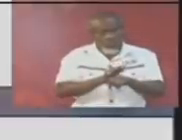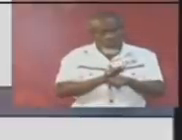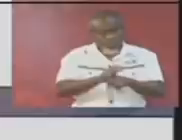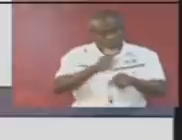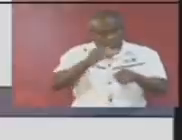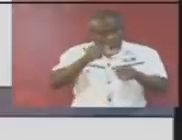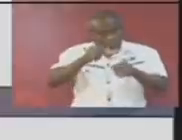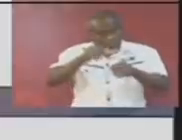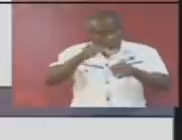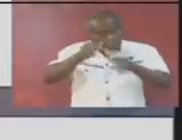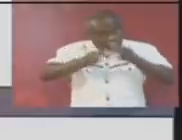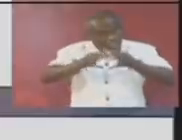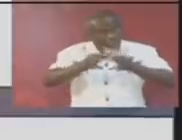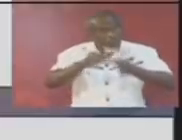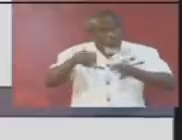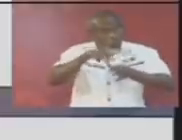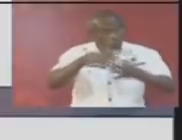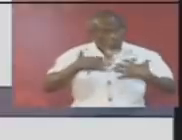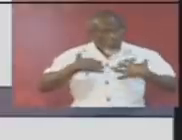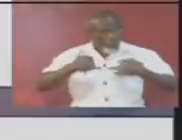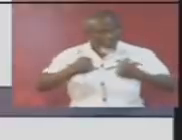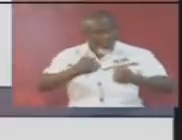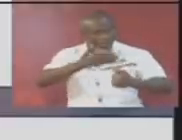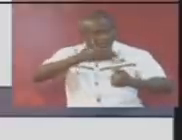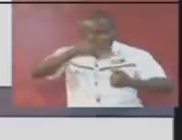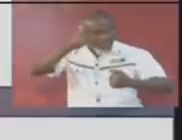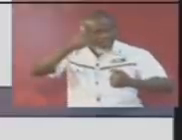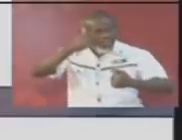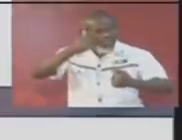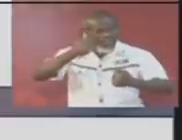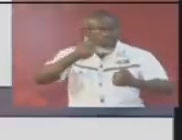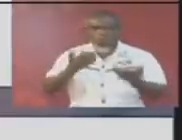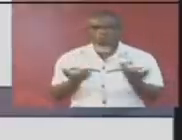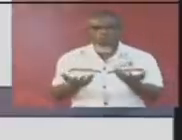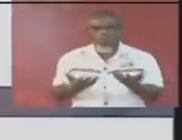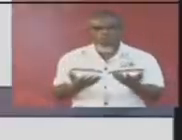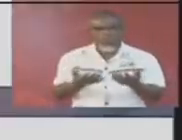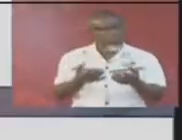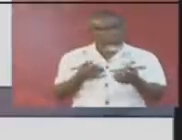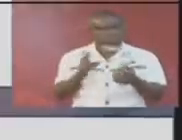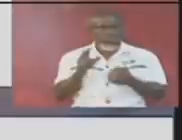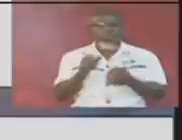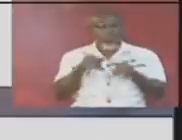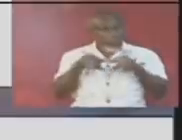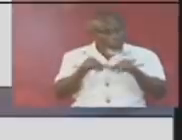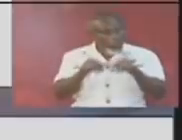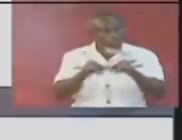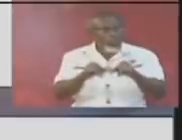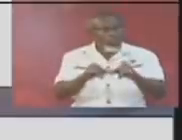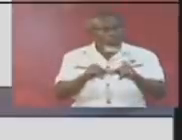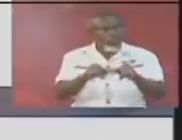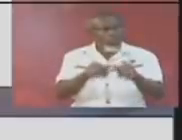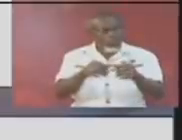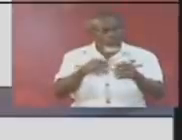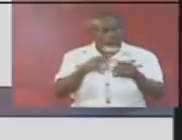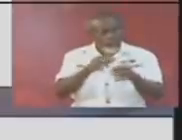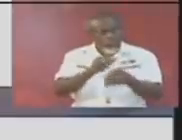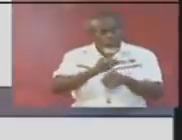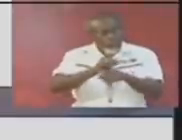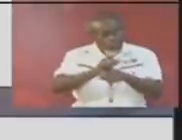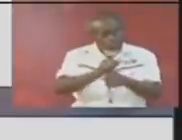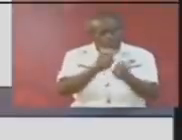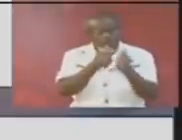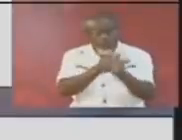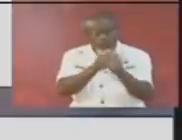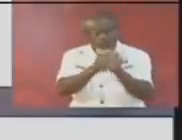public health guidelines, therefore decreasing their chance of becoming reinfected with COVID-19. That would be the